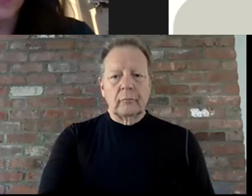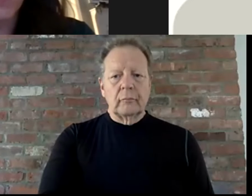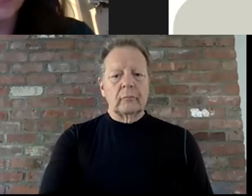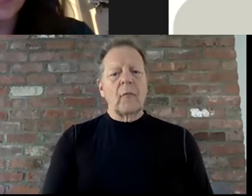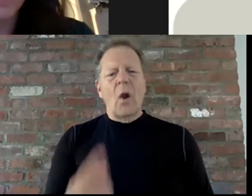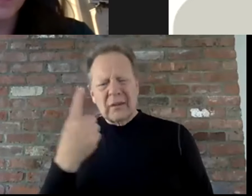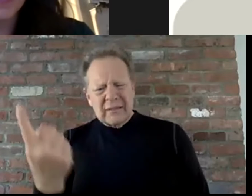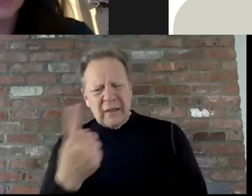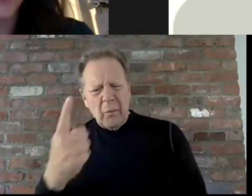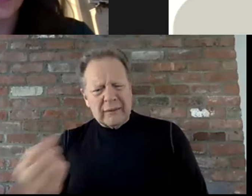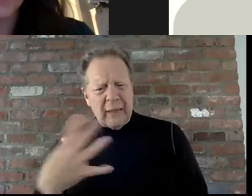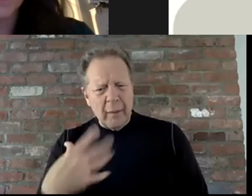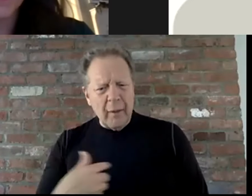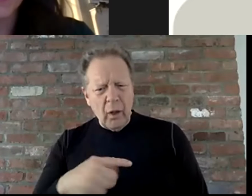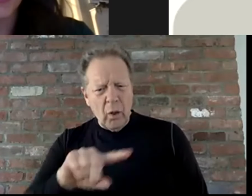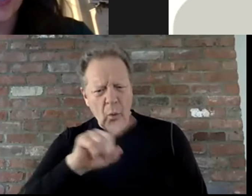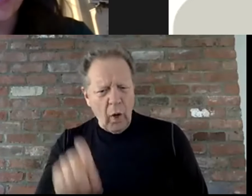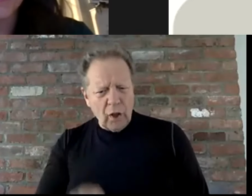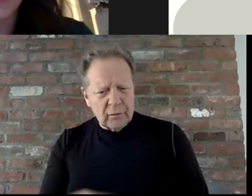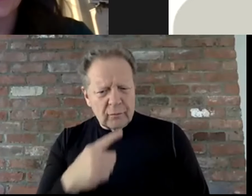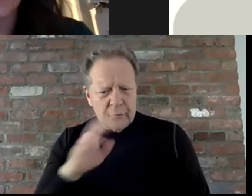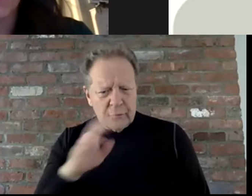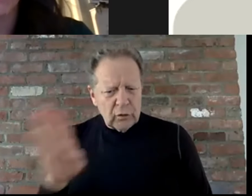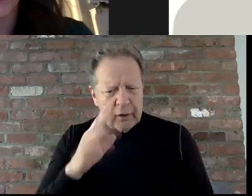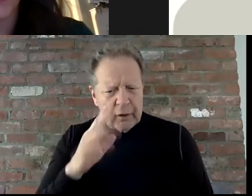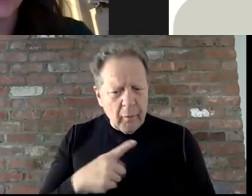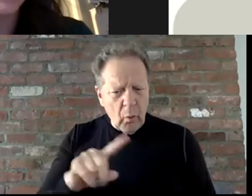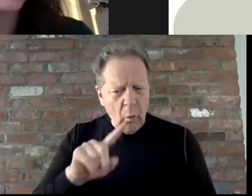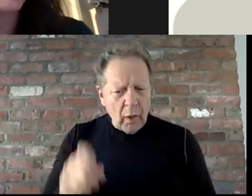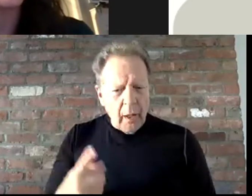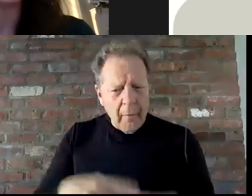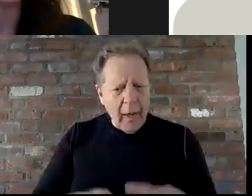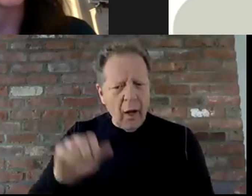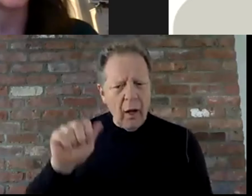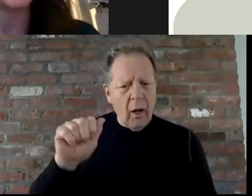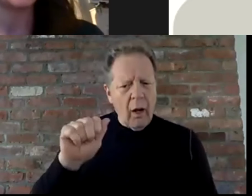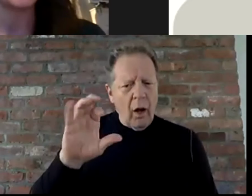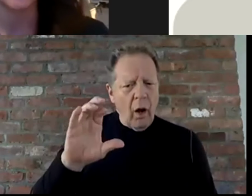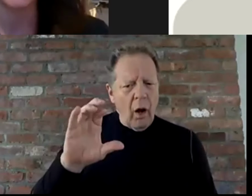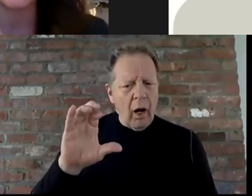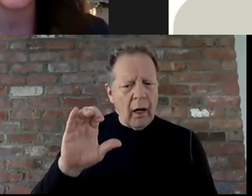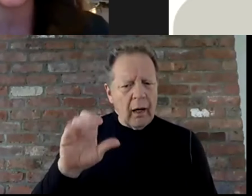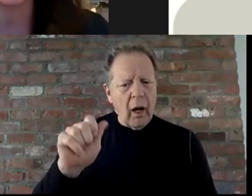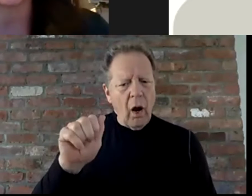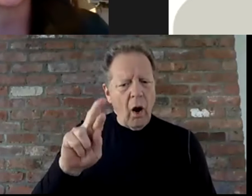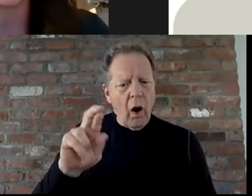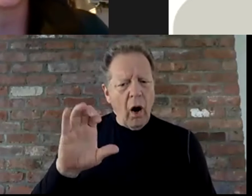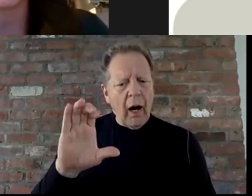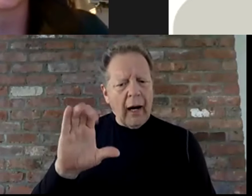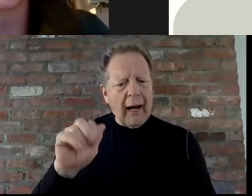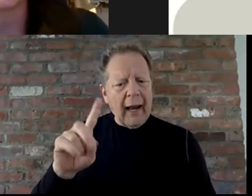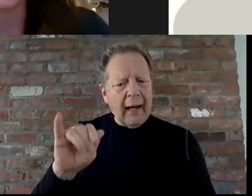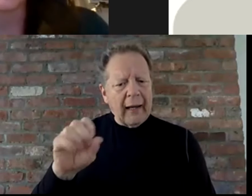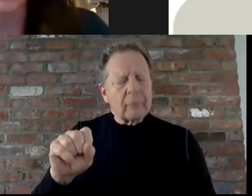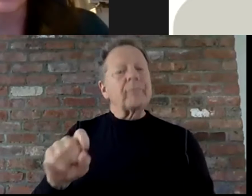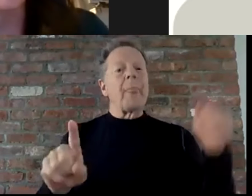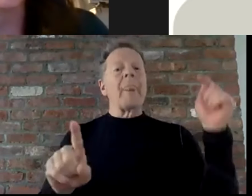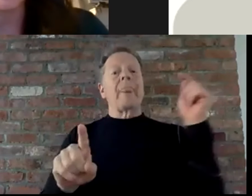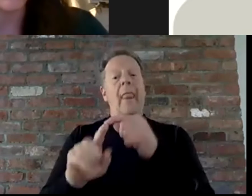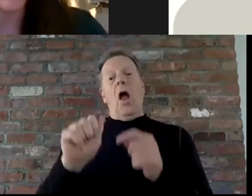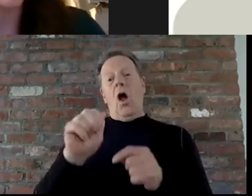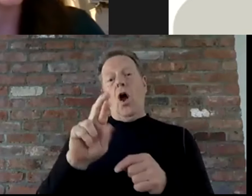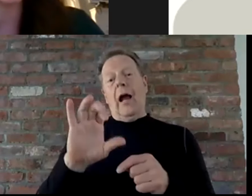So someone sent me a direct message asking about Arcadis. Arcadis is the firm that